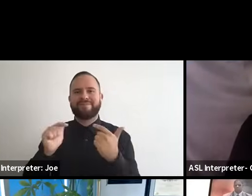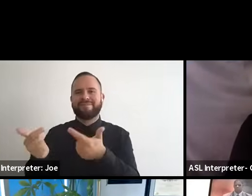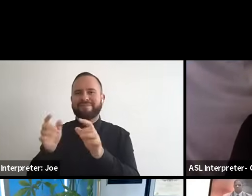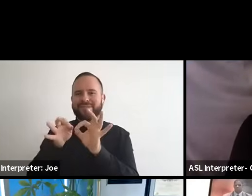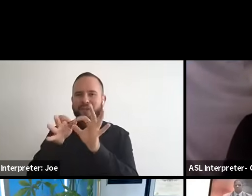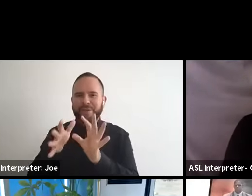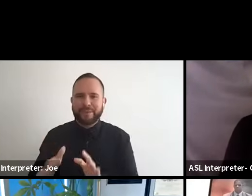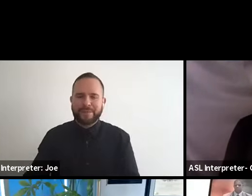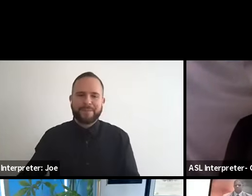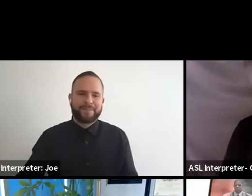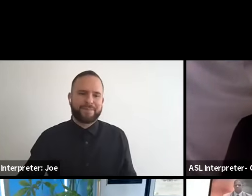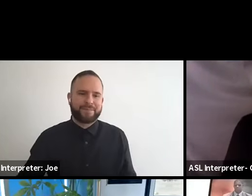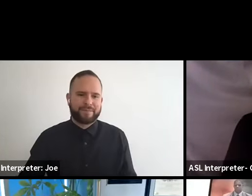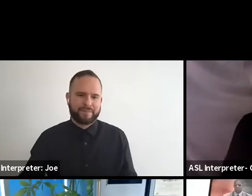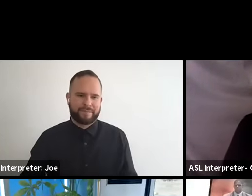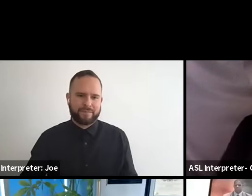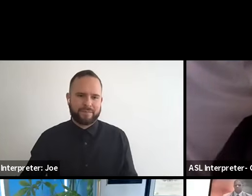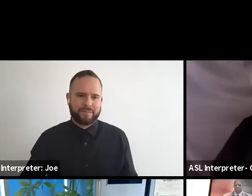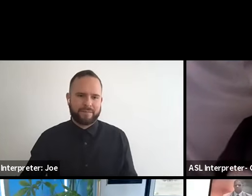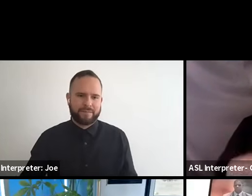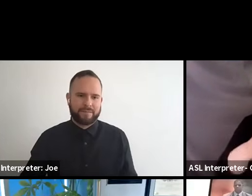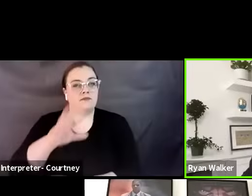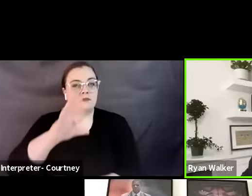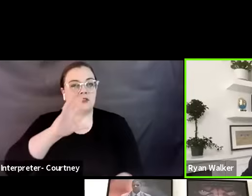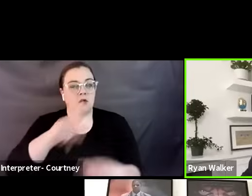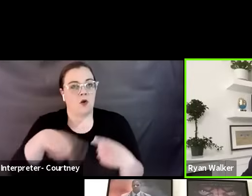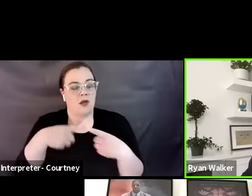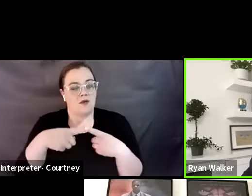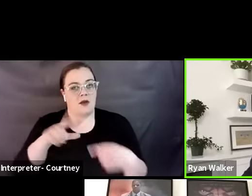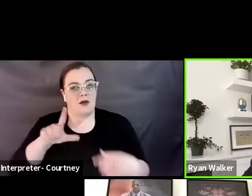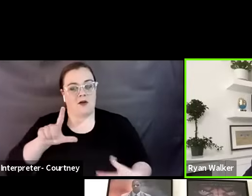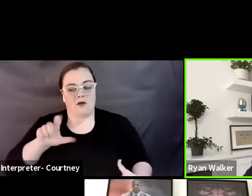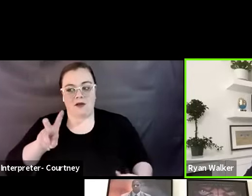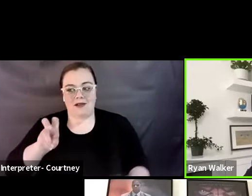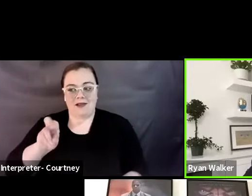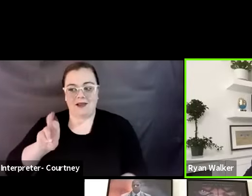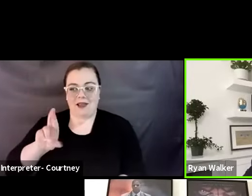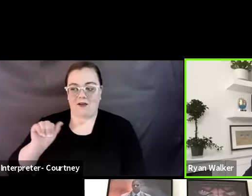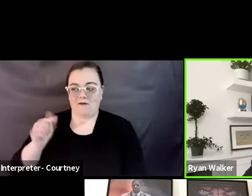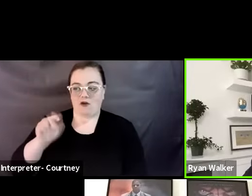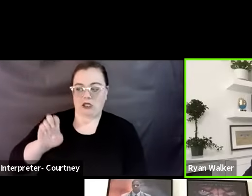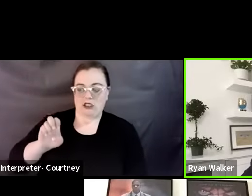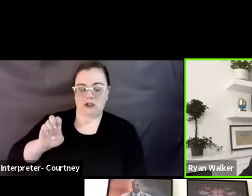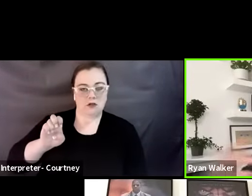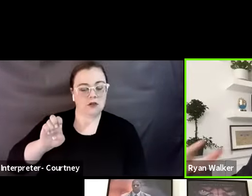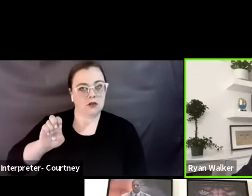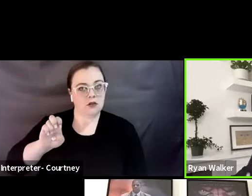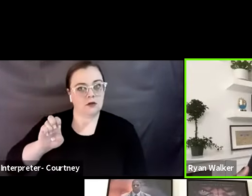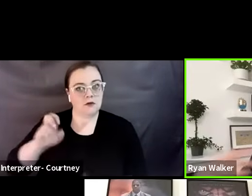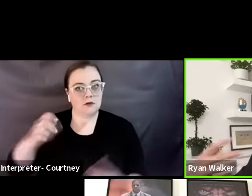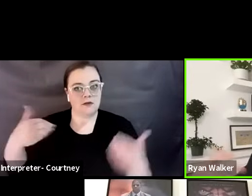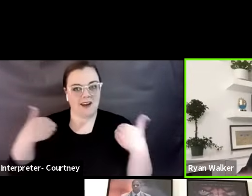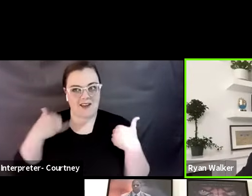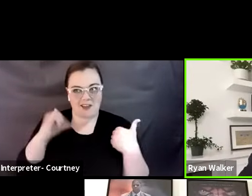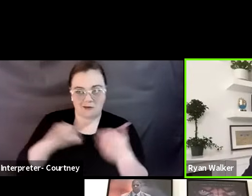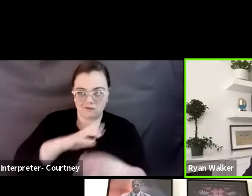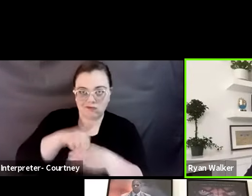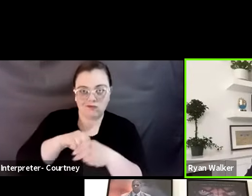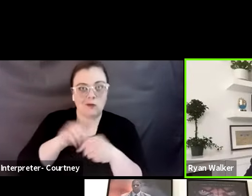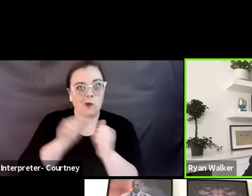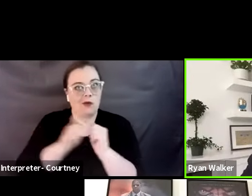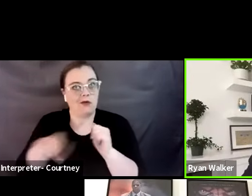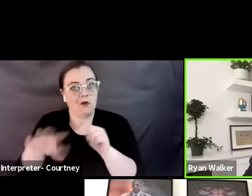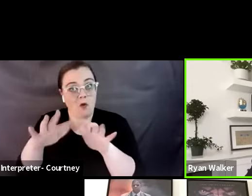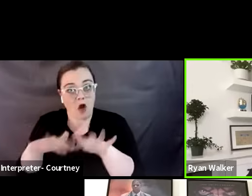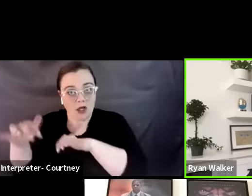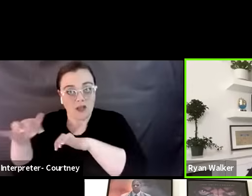you spoke to leverage earlier, talent having leverage, in their audience or in their music.